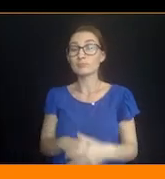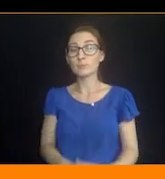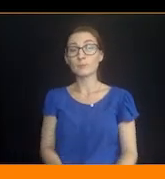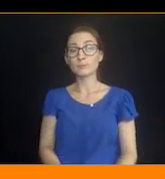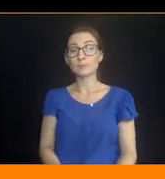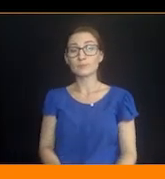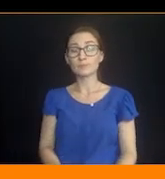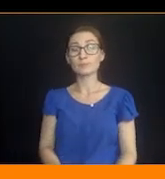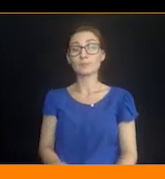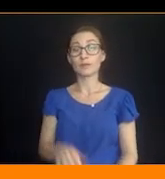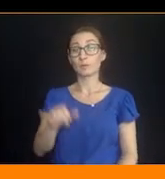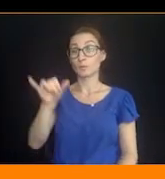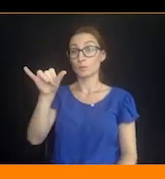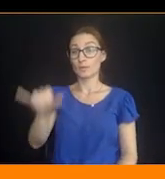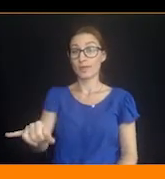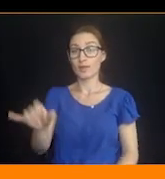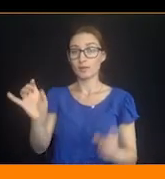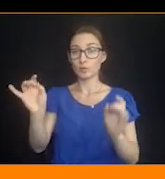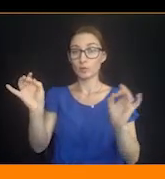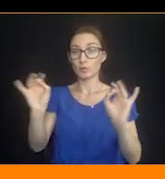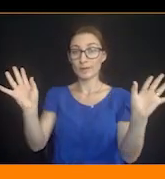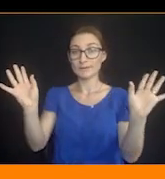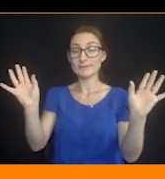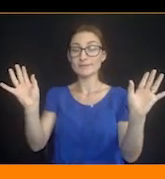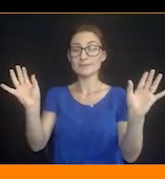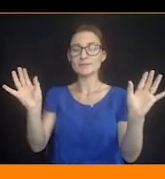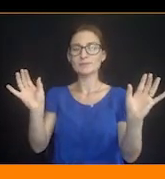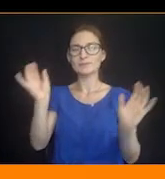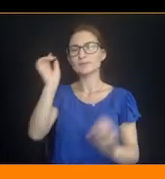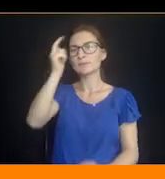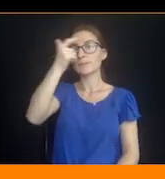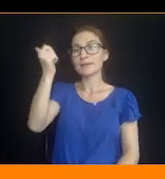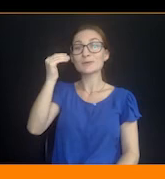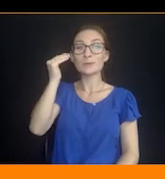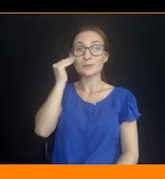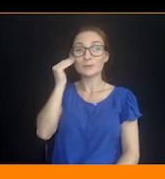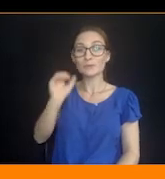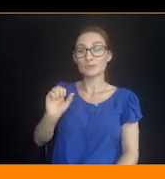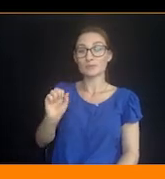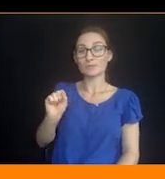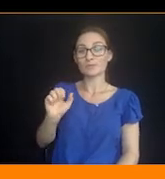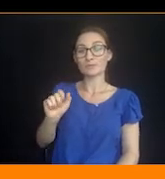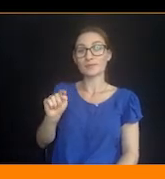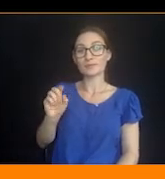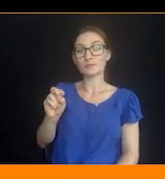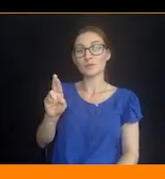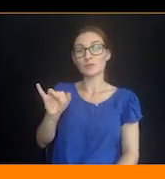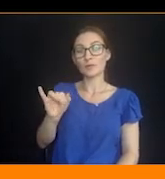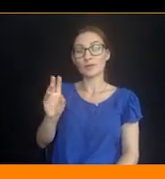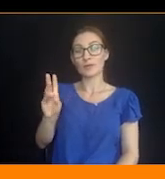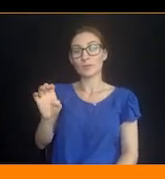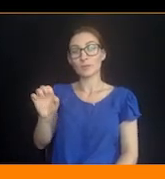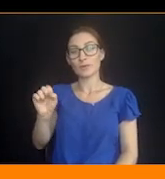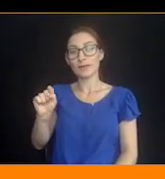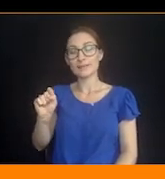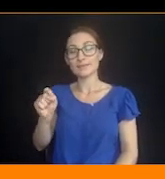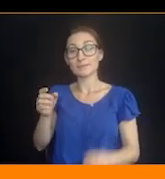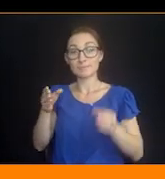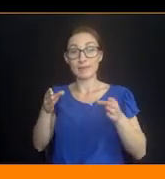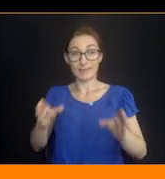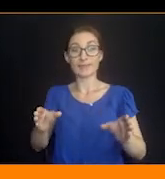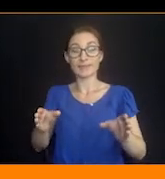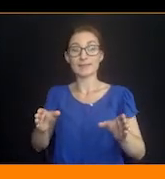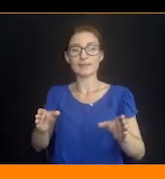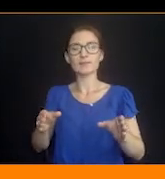I got into an accident myself because I was driving so aggressively. But that crisis, because I